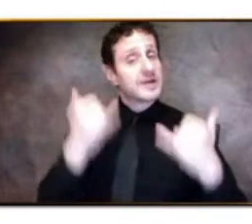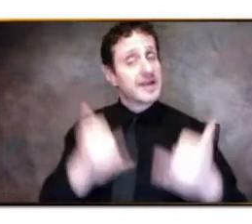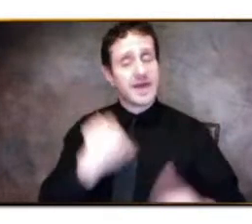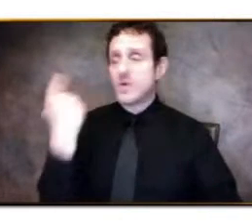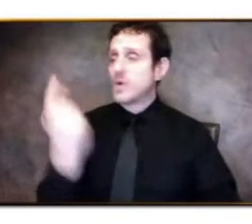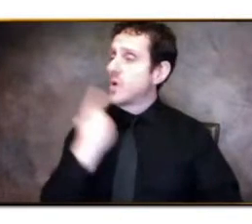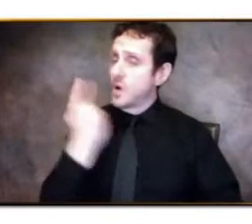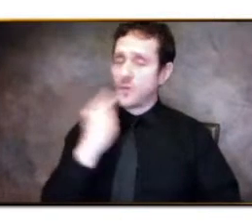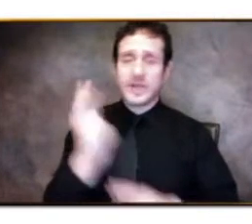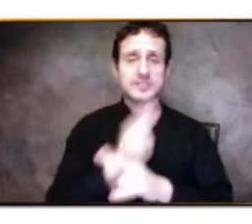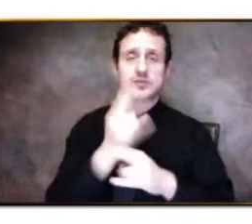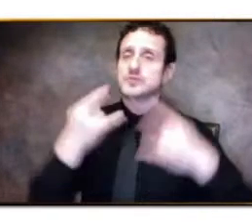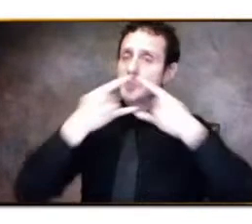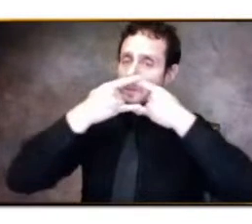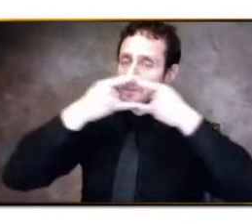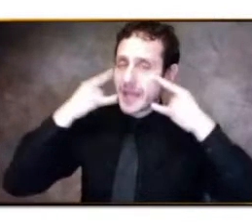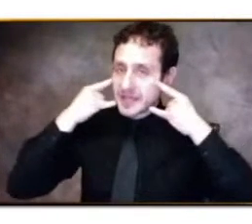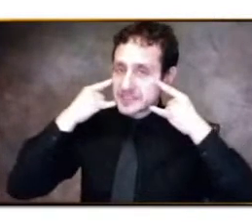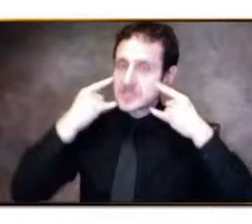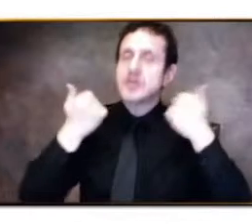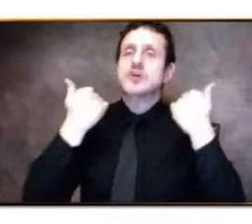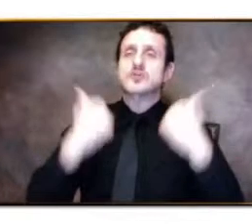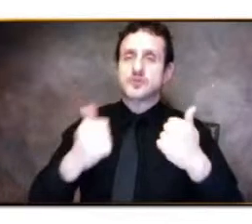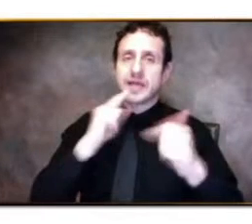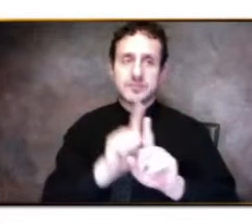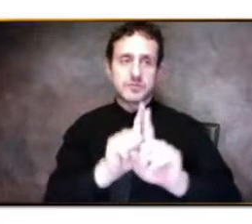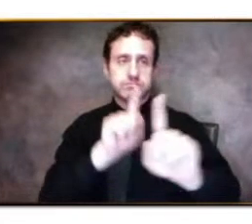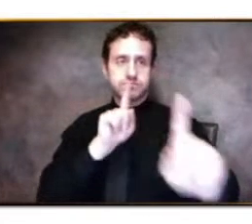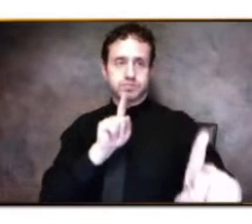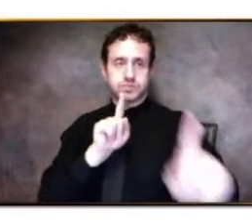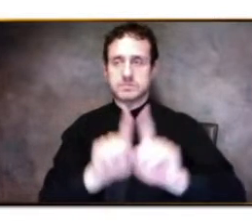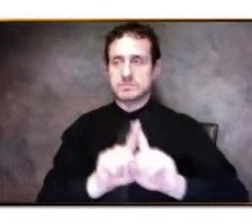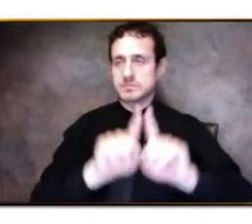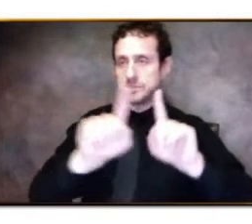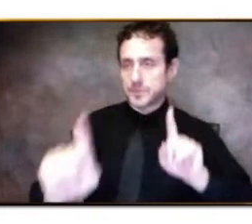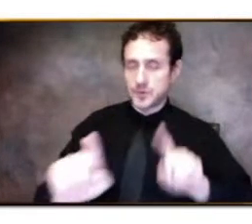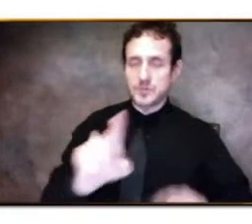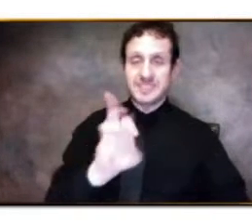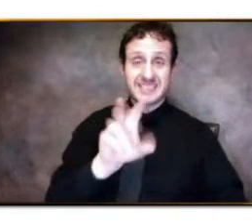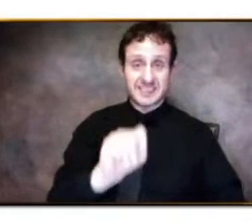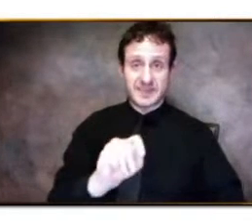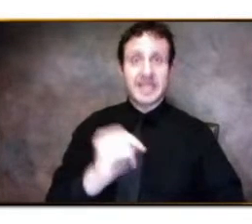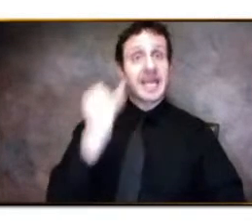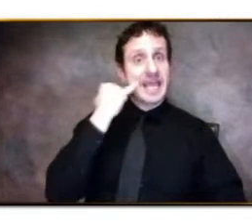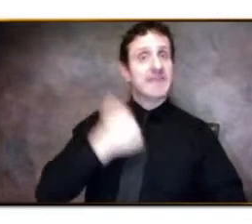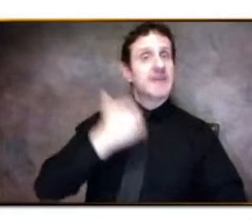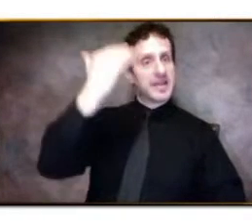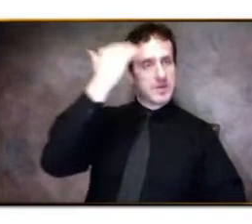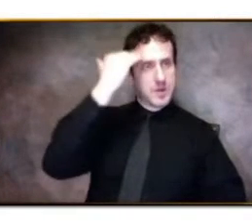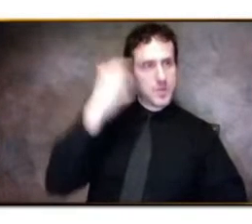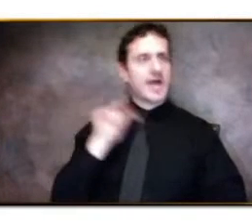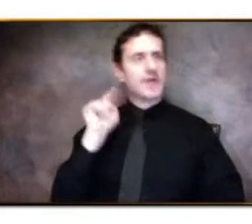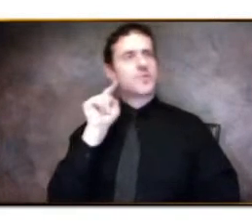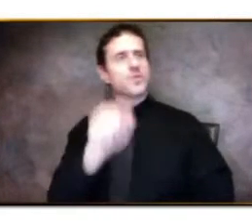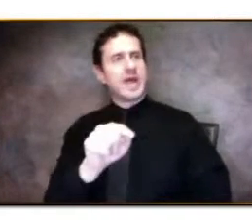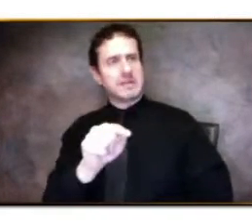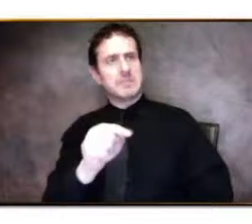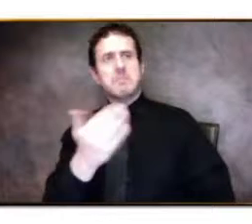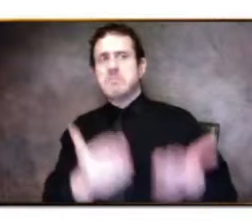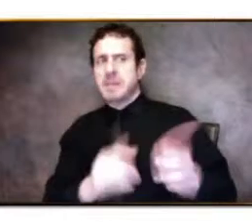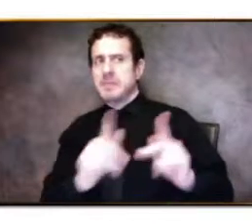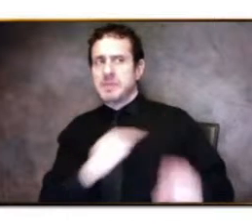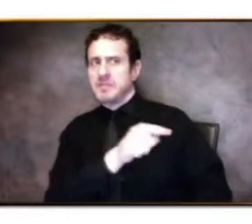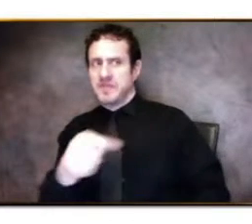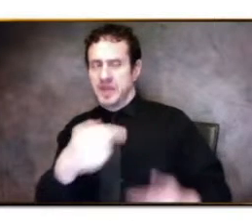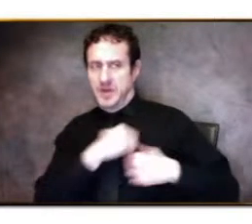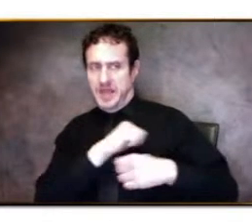your mask and try to keep distance if you know that you've been in a high-risk setting, and if you know you potentially could come in contact